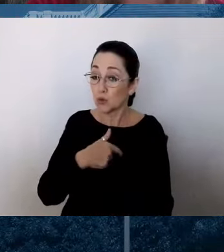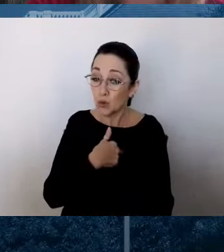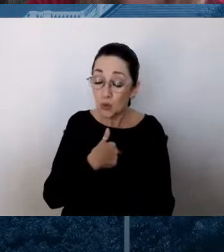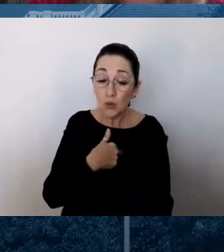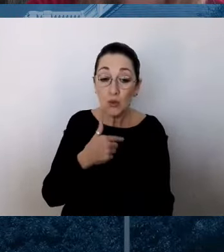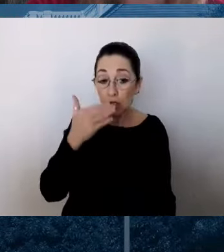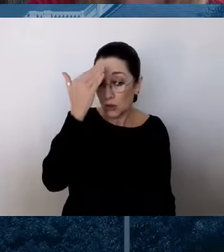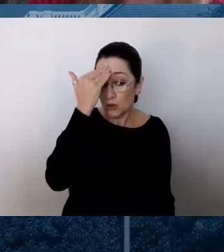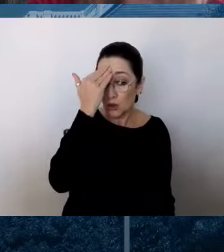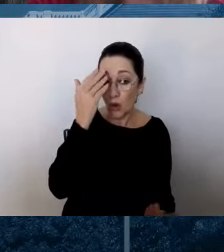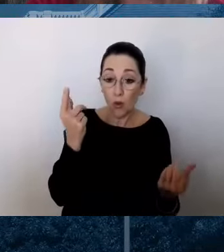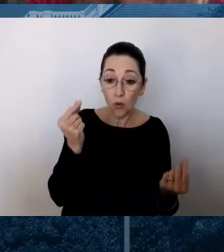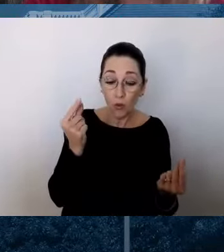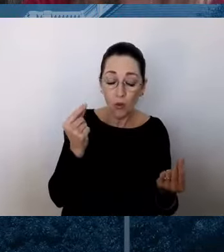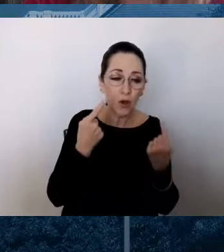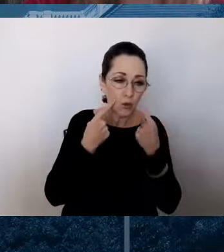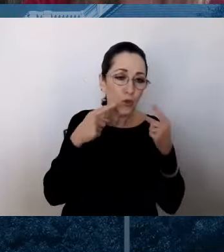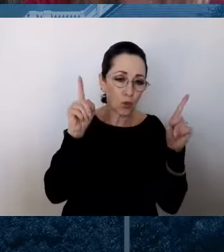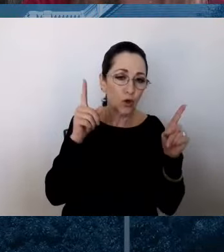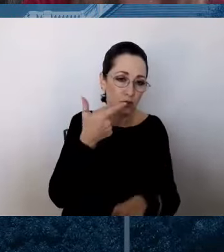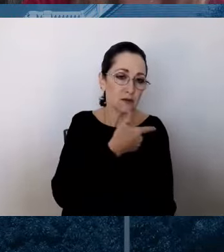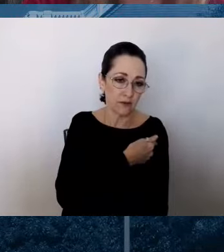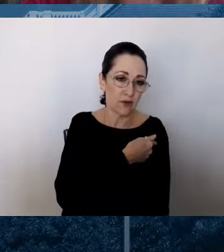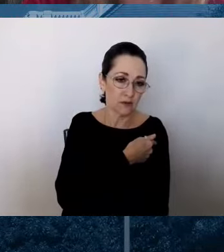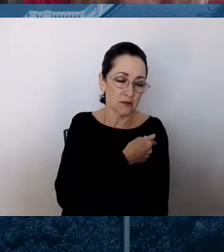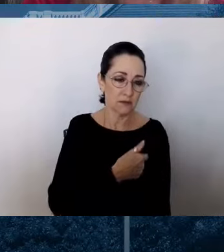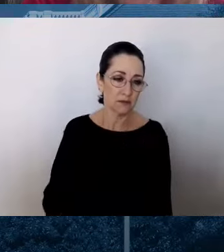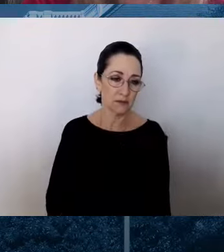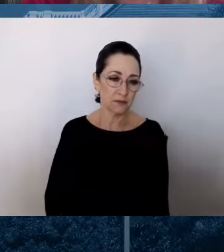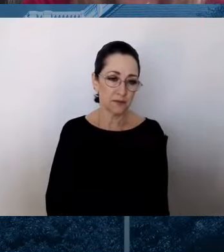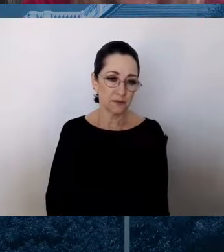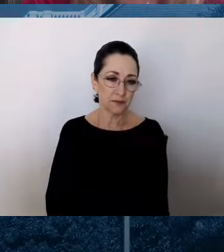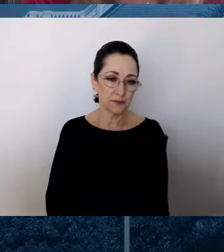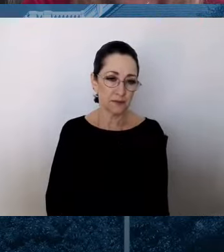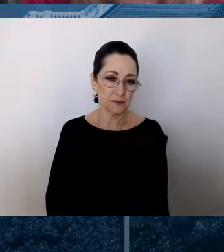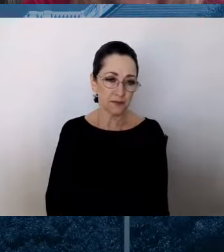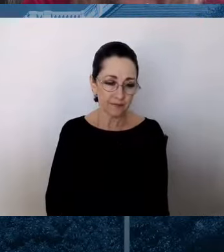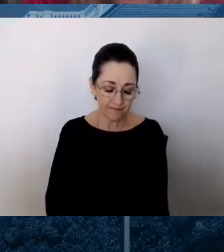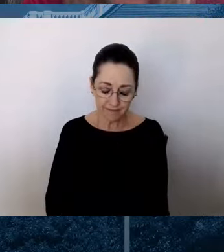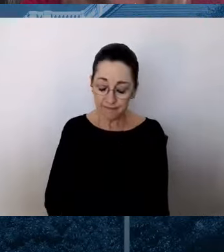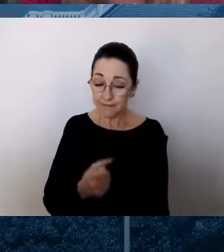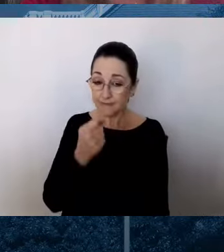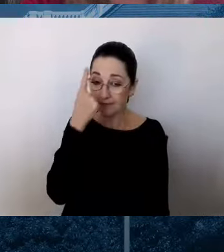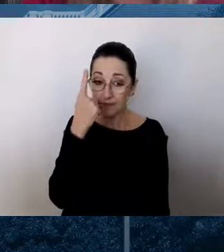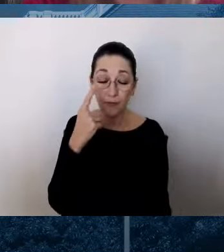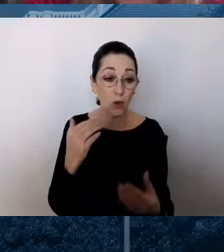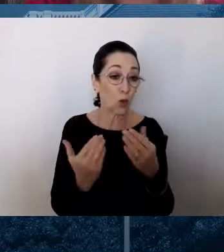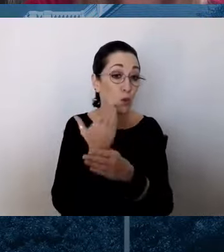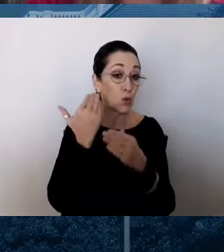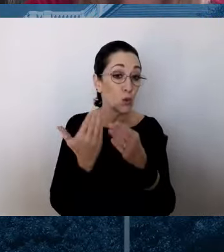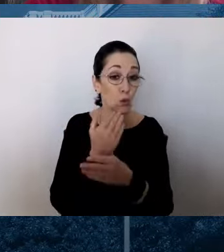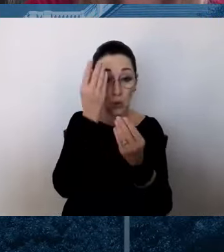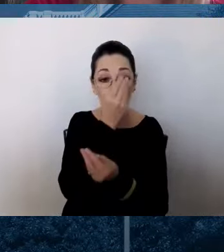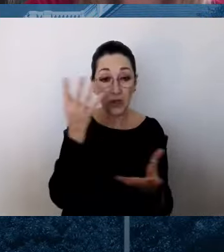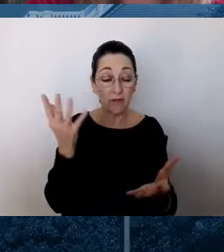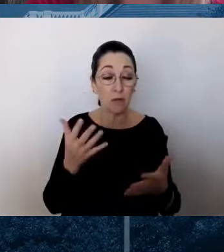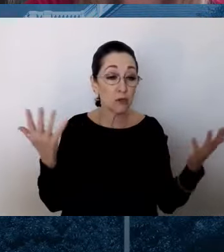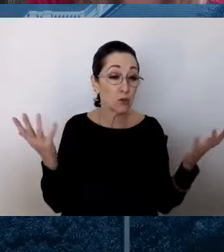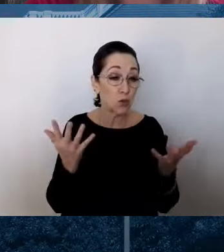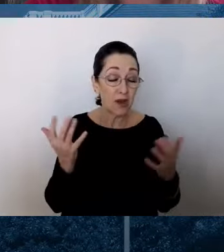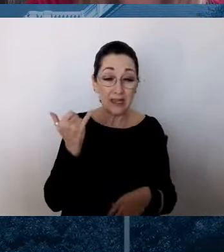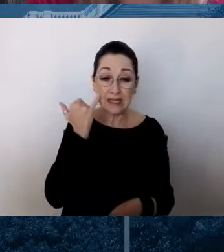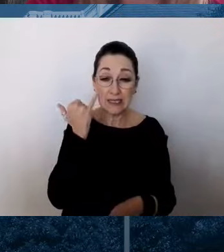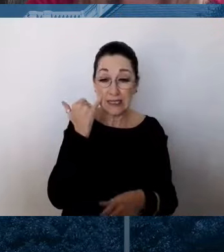what works. So none of this is rocket science, but it is time for us to double down. If you haven't